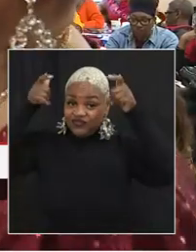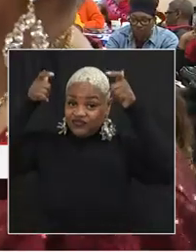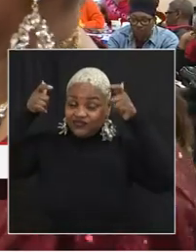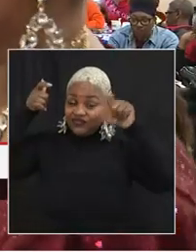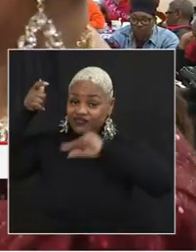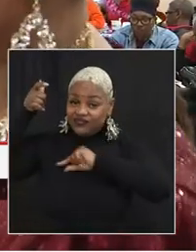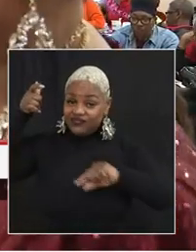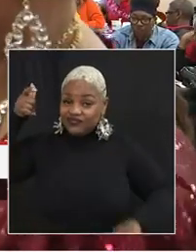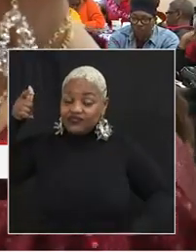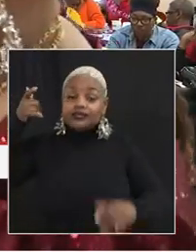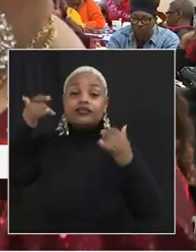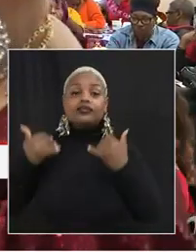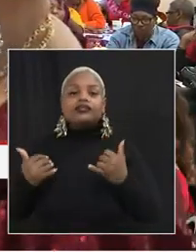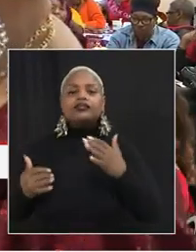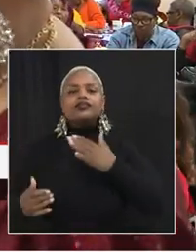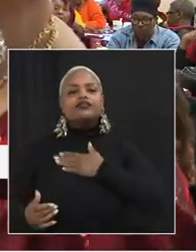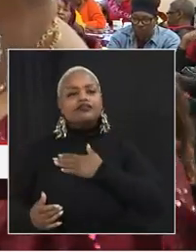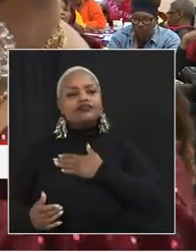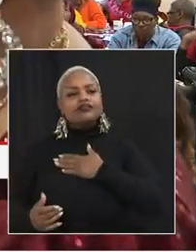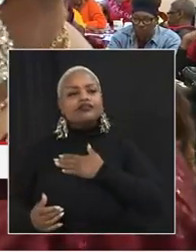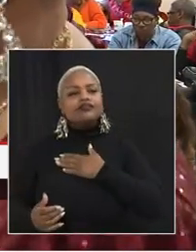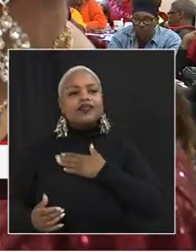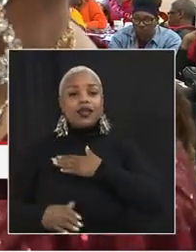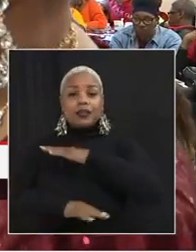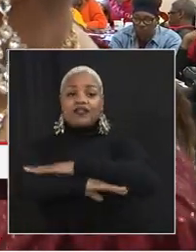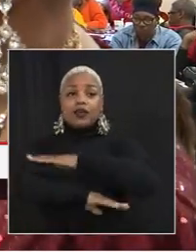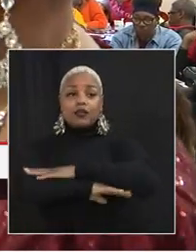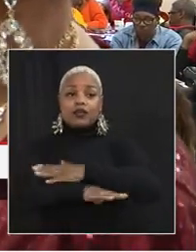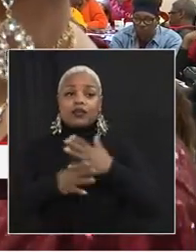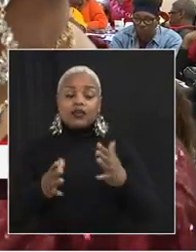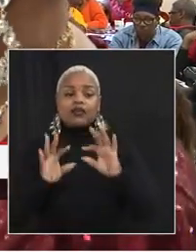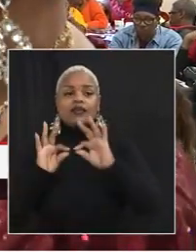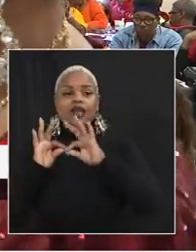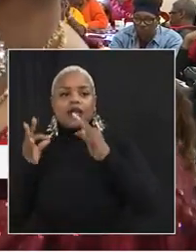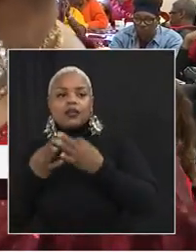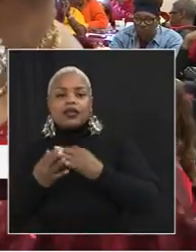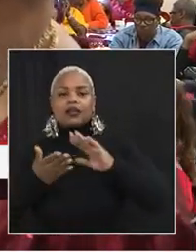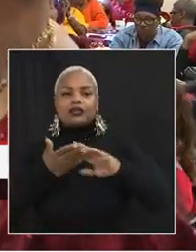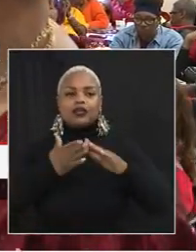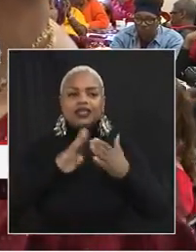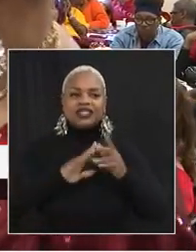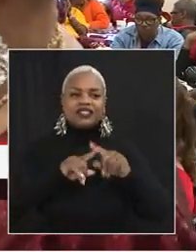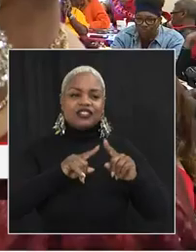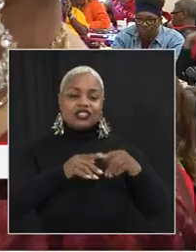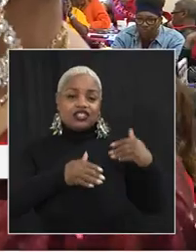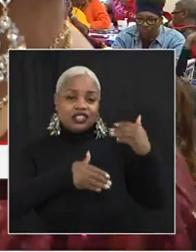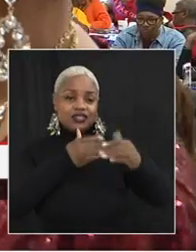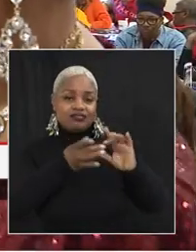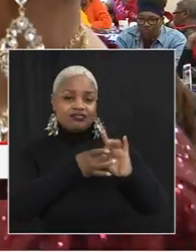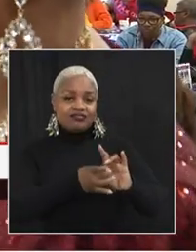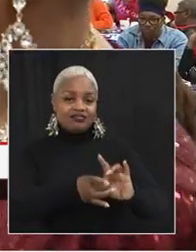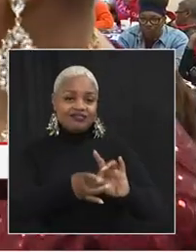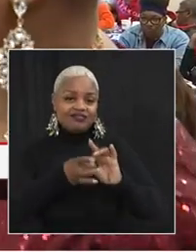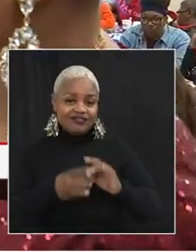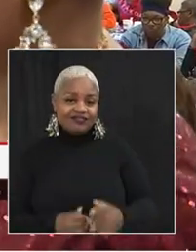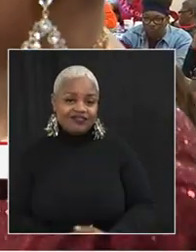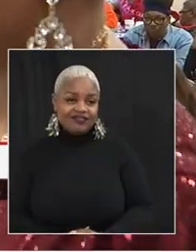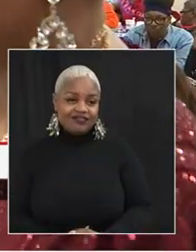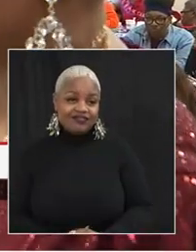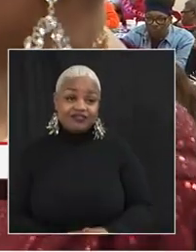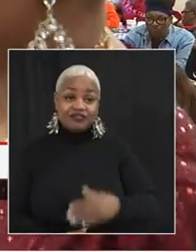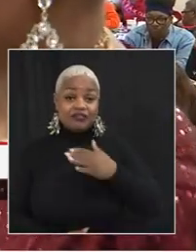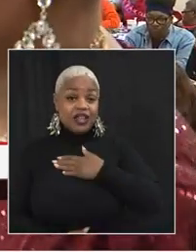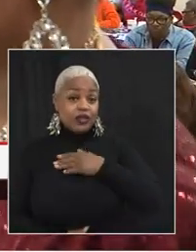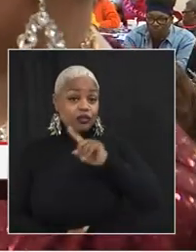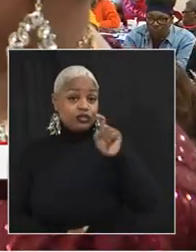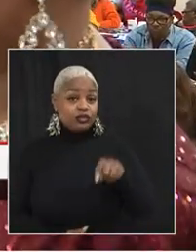family, intergenerational connections. And my question is, how does our city currently support initiatives that connect